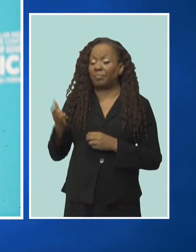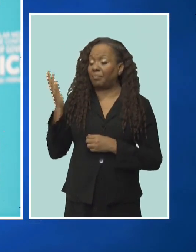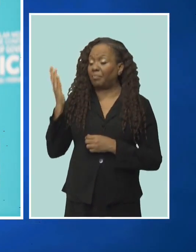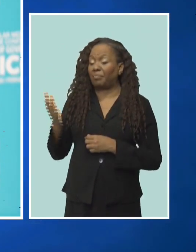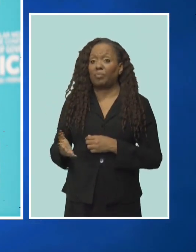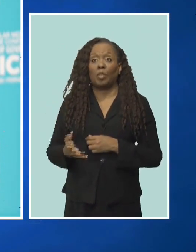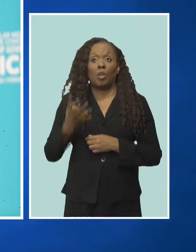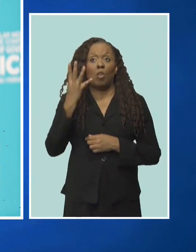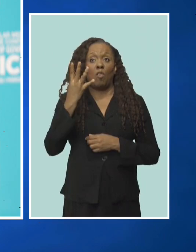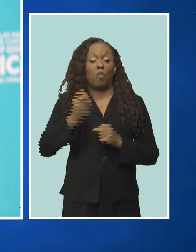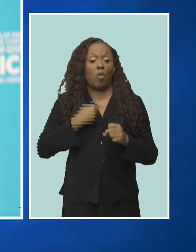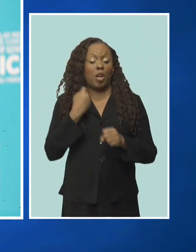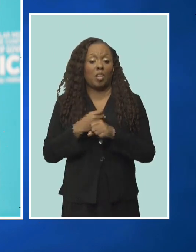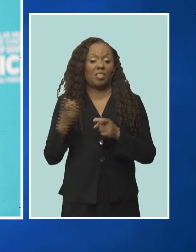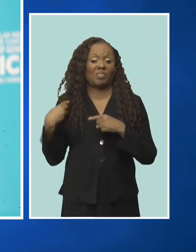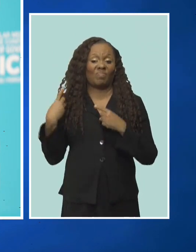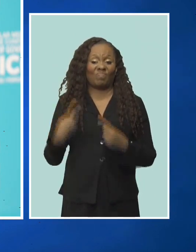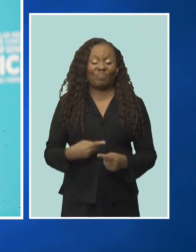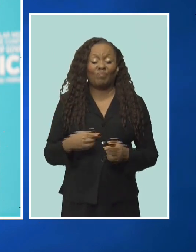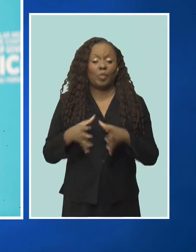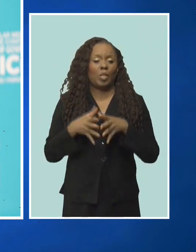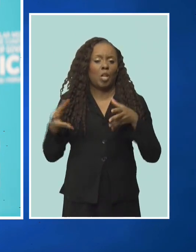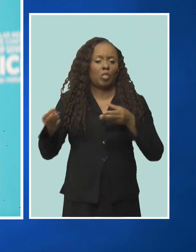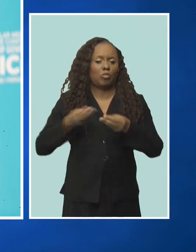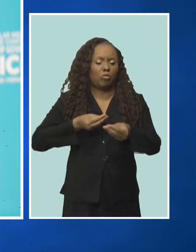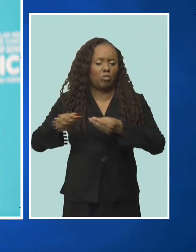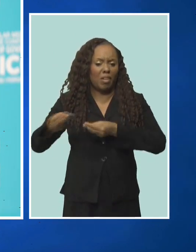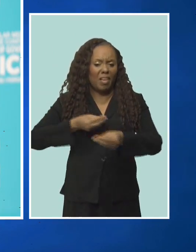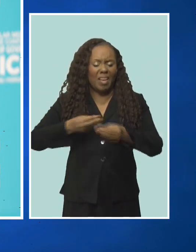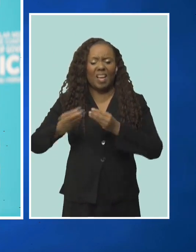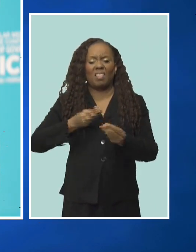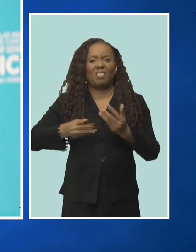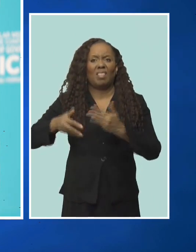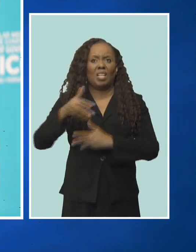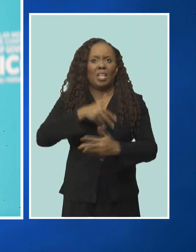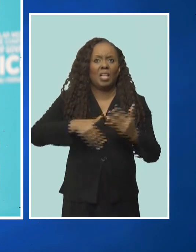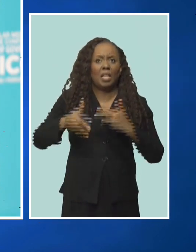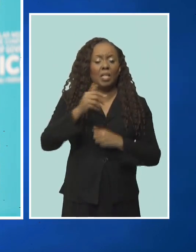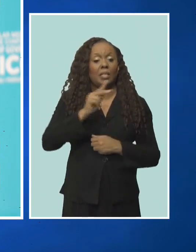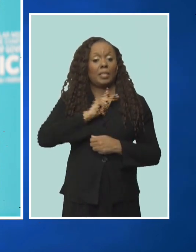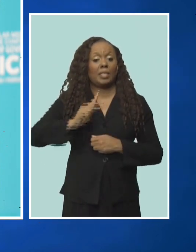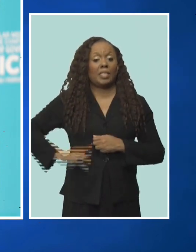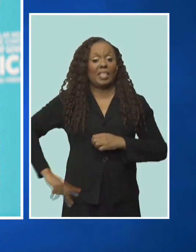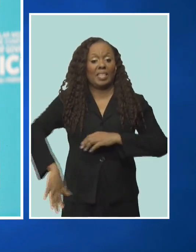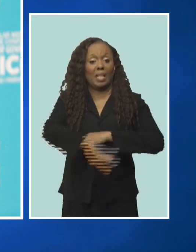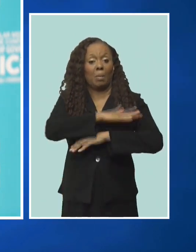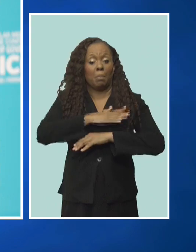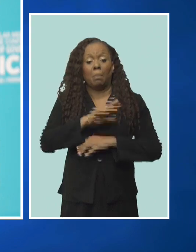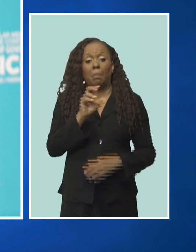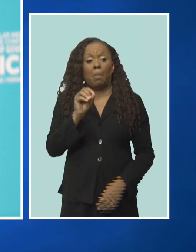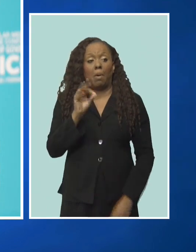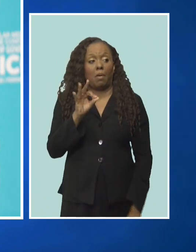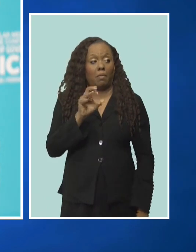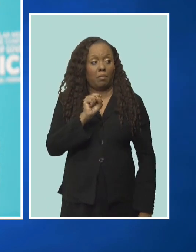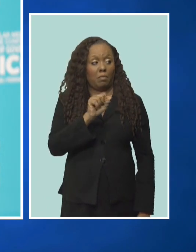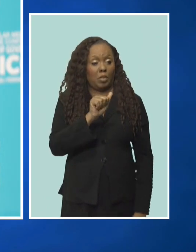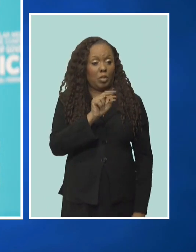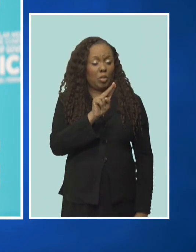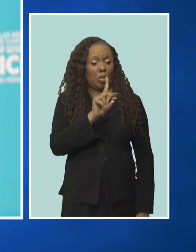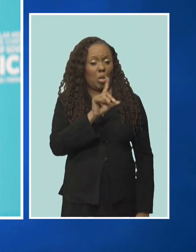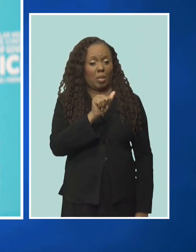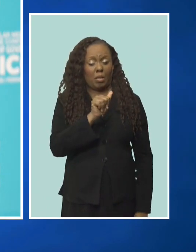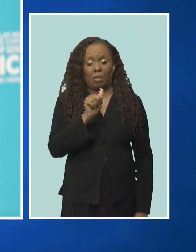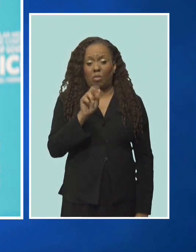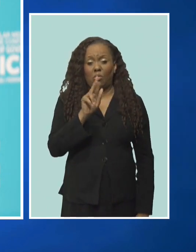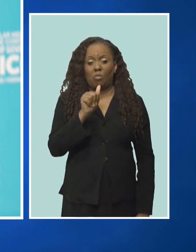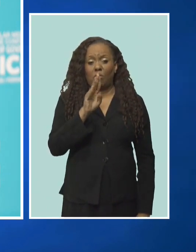of trade and the amount of interaction between the Kingdom of Saudi Arabia and the CARICOM countries exploded. We